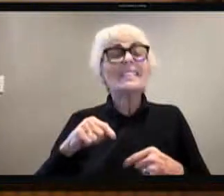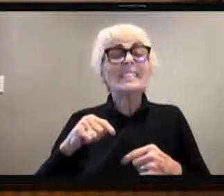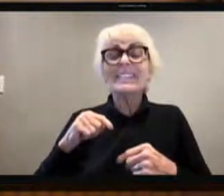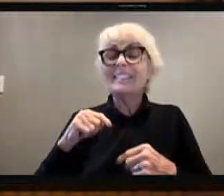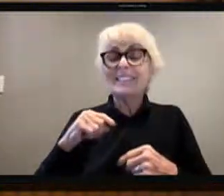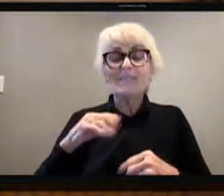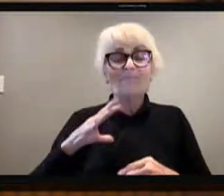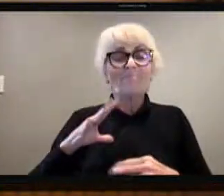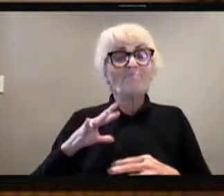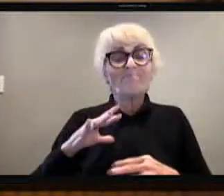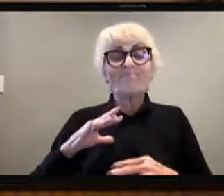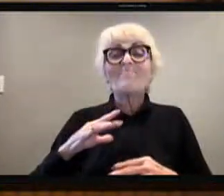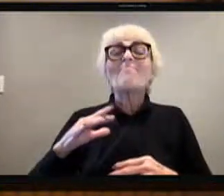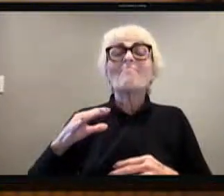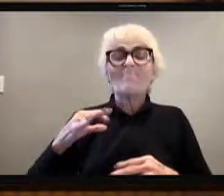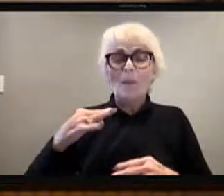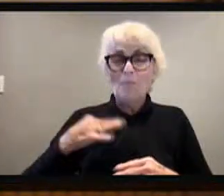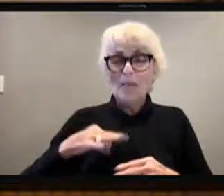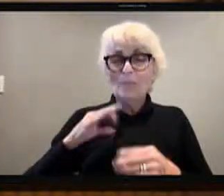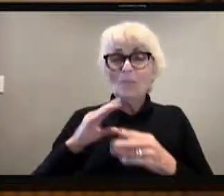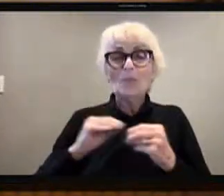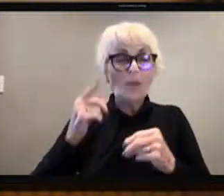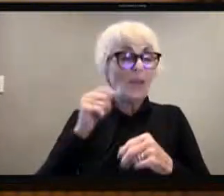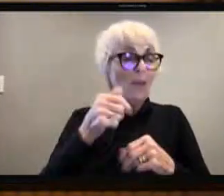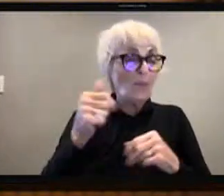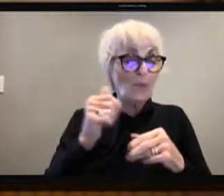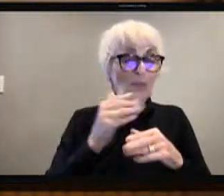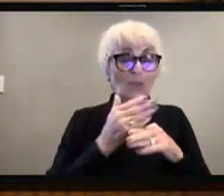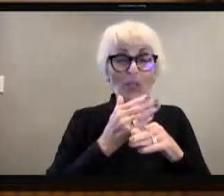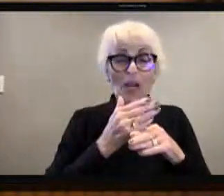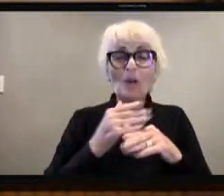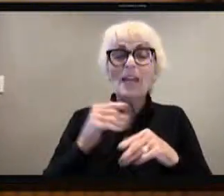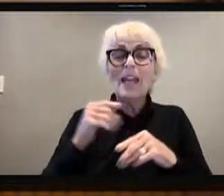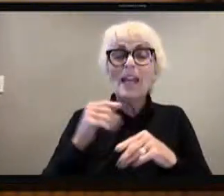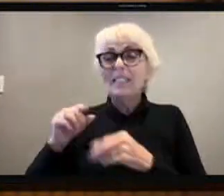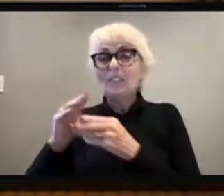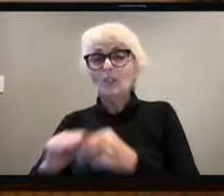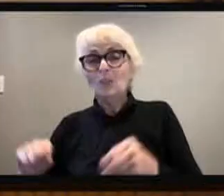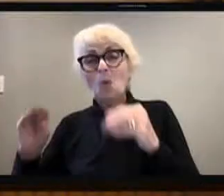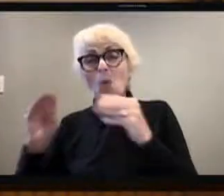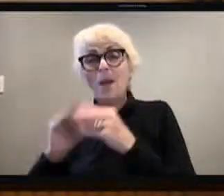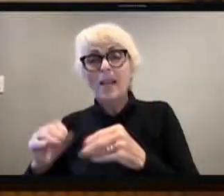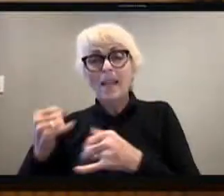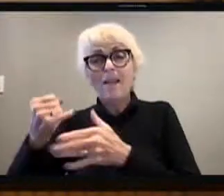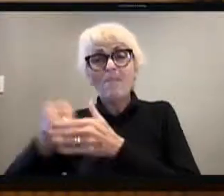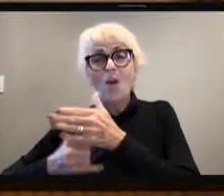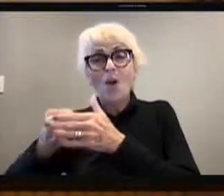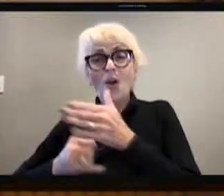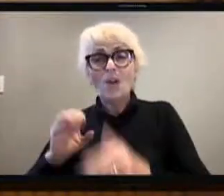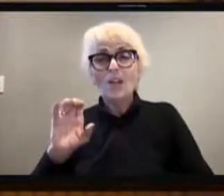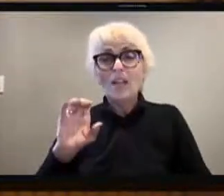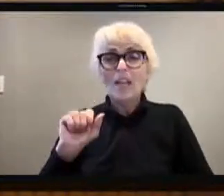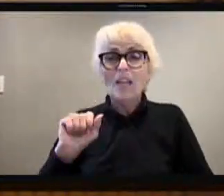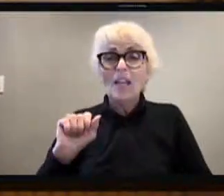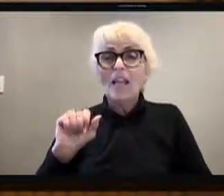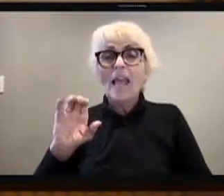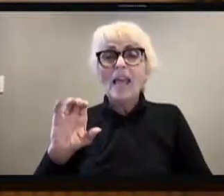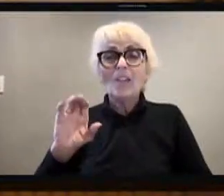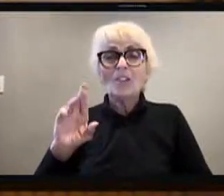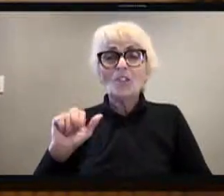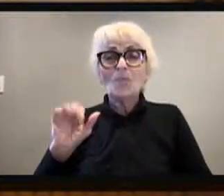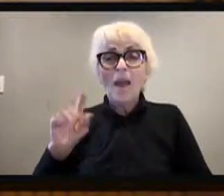that this afternoon. This is a story of art and craft combined with raw materials and